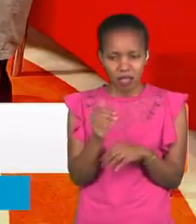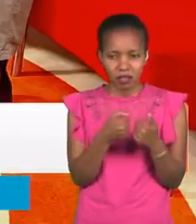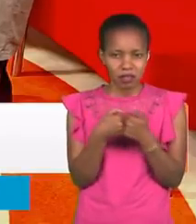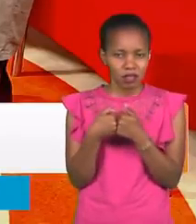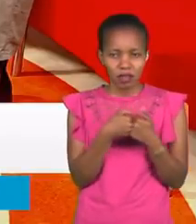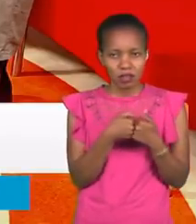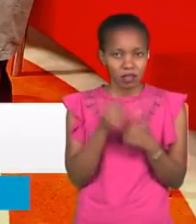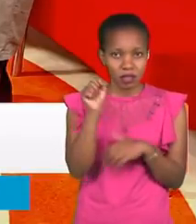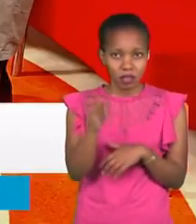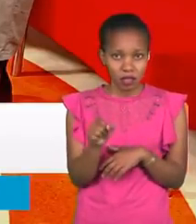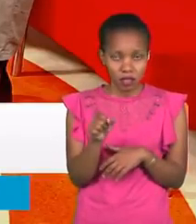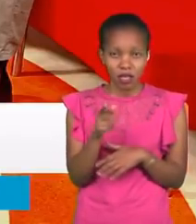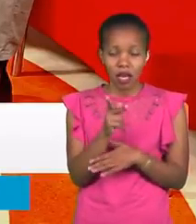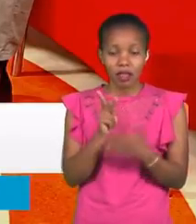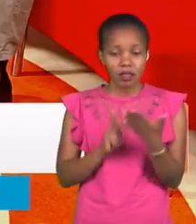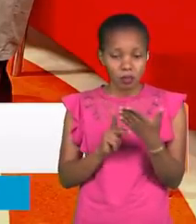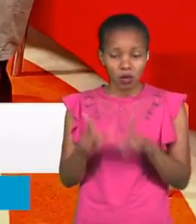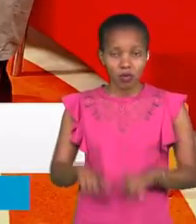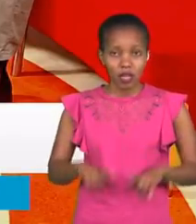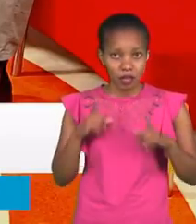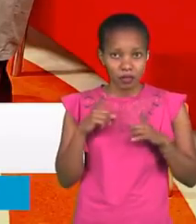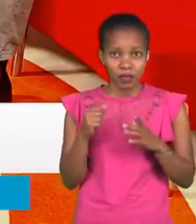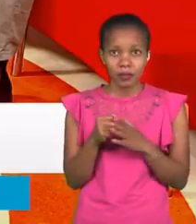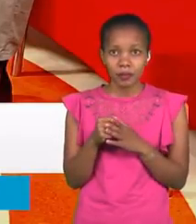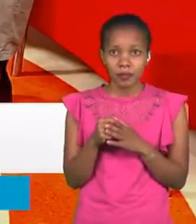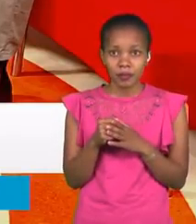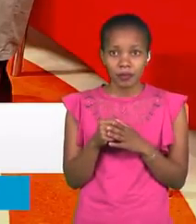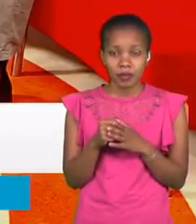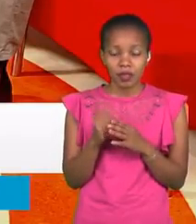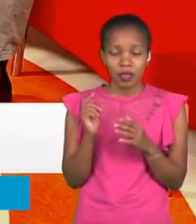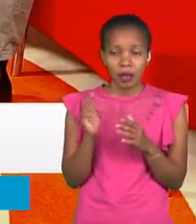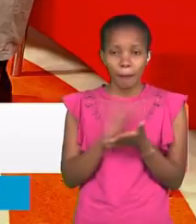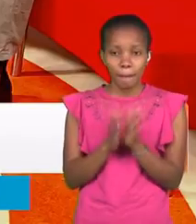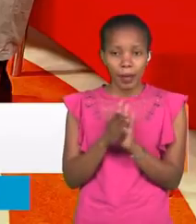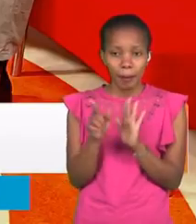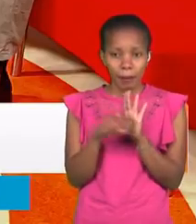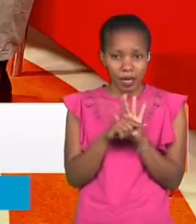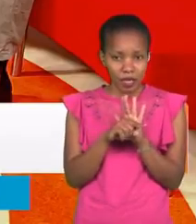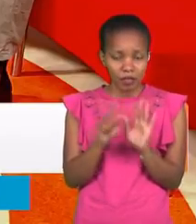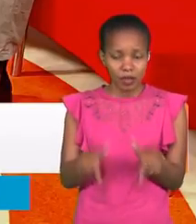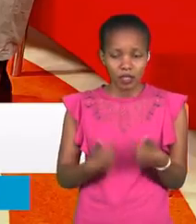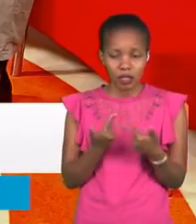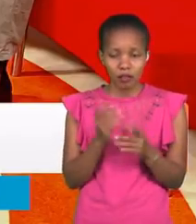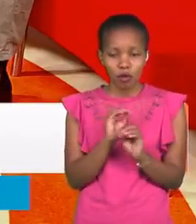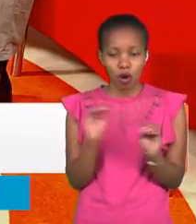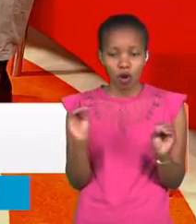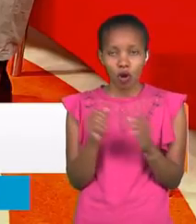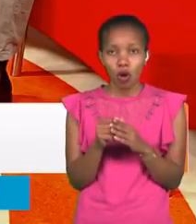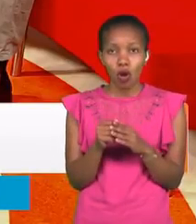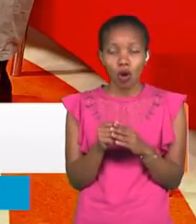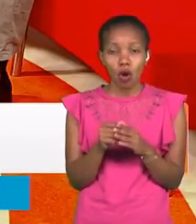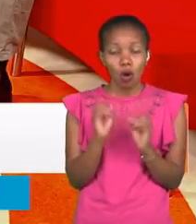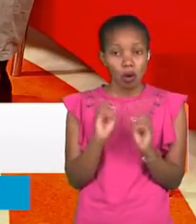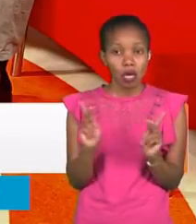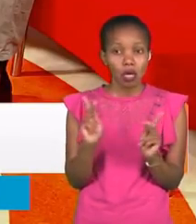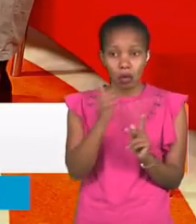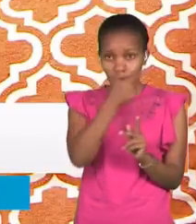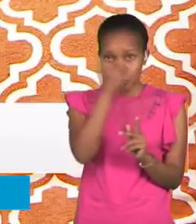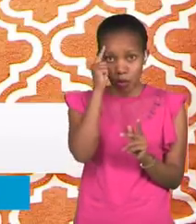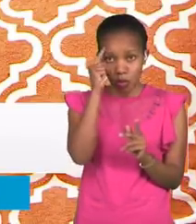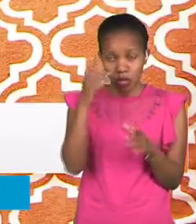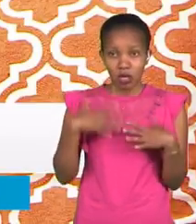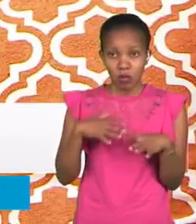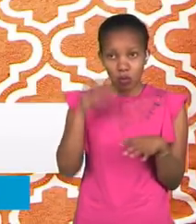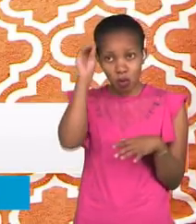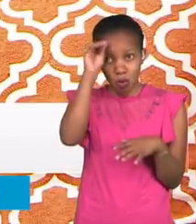And I think it's just part of life. Yeah. So that we don't become negative in ourselves and say, oh, because people have an